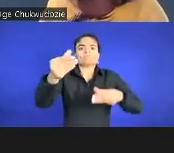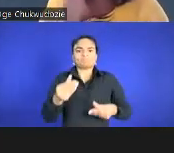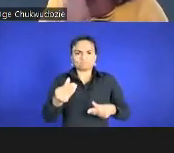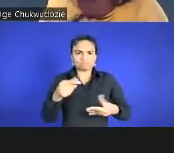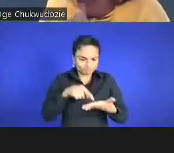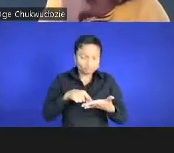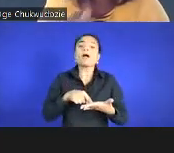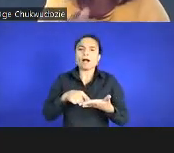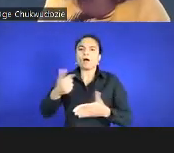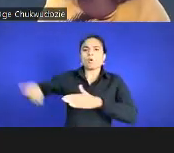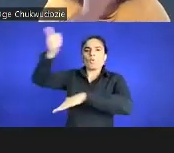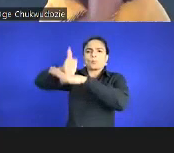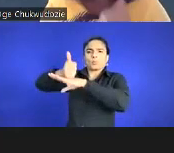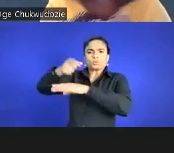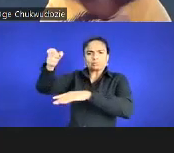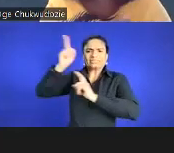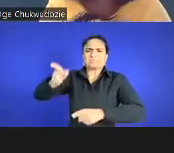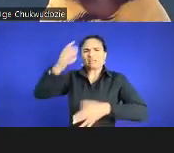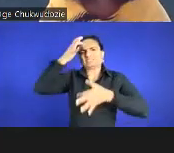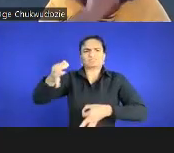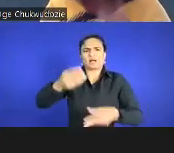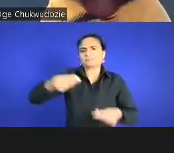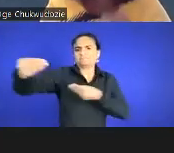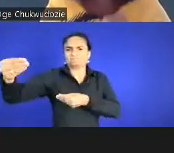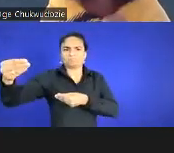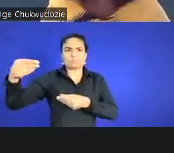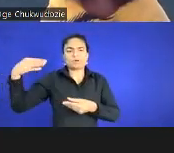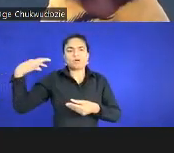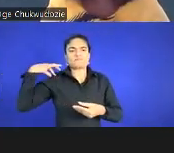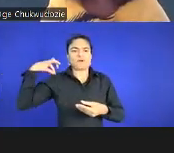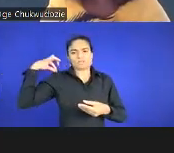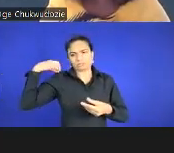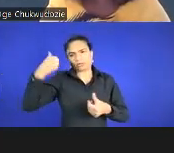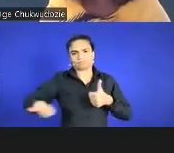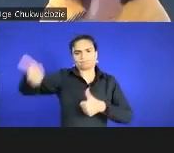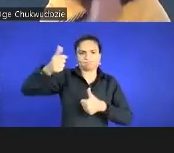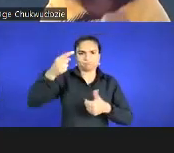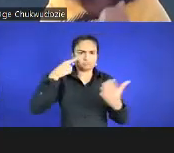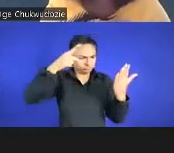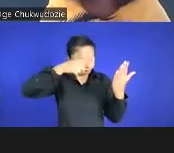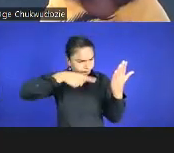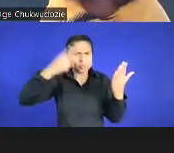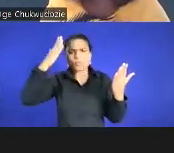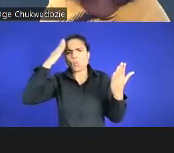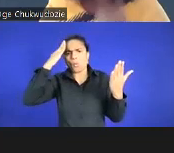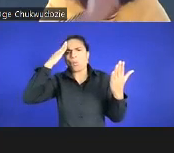know that, look, I need to move this to the safeguarding focal person or the HR manager or the state